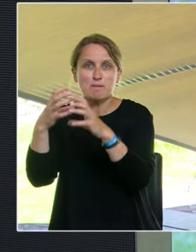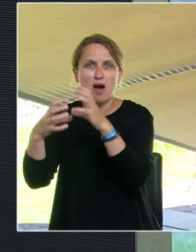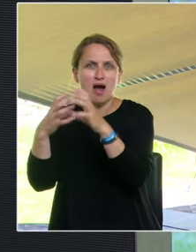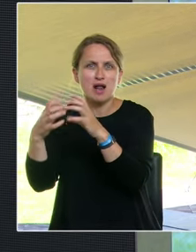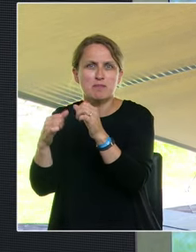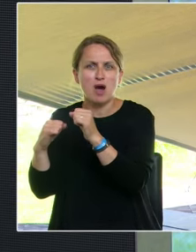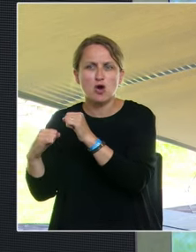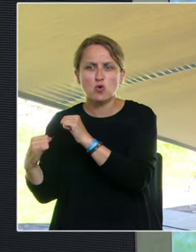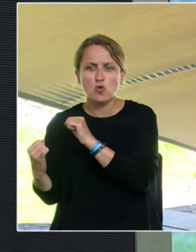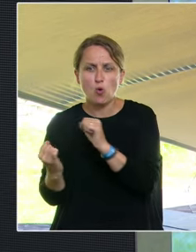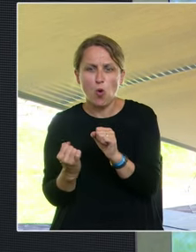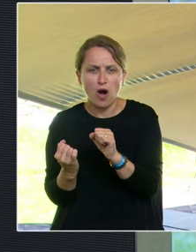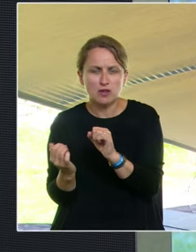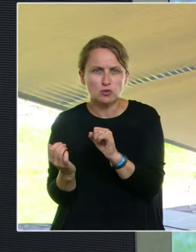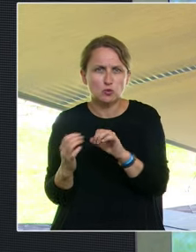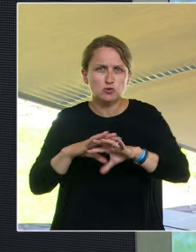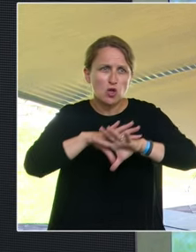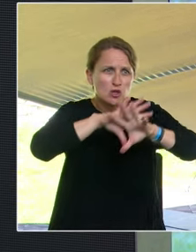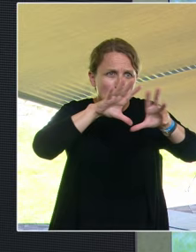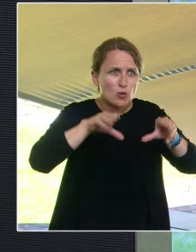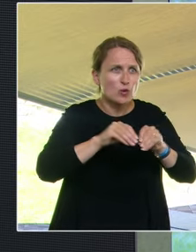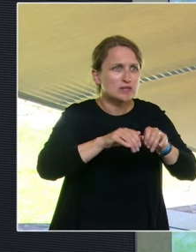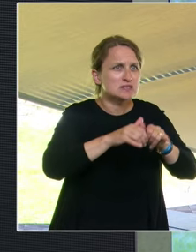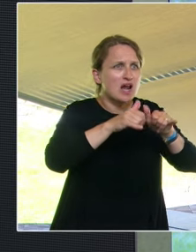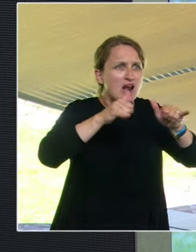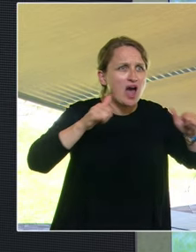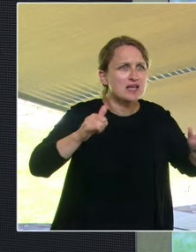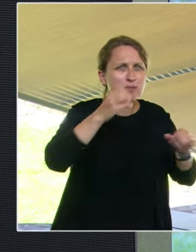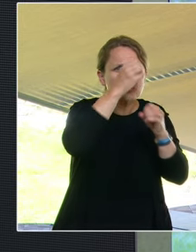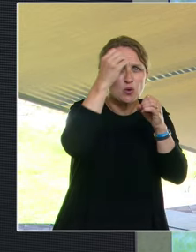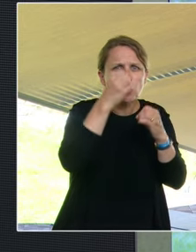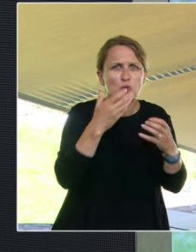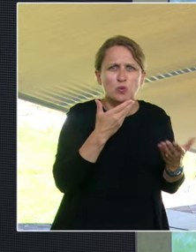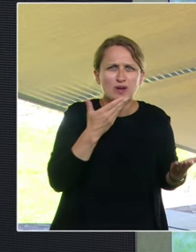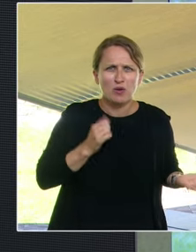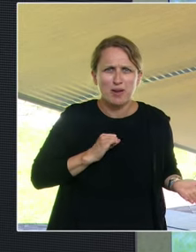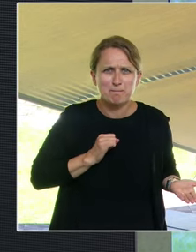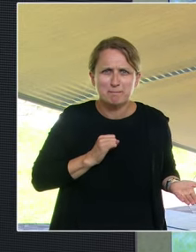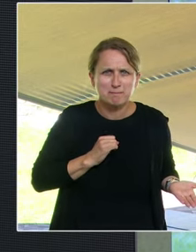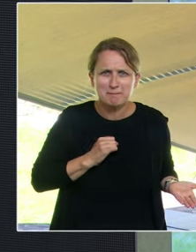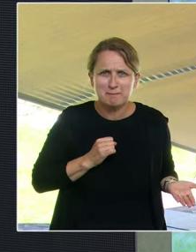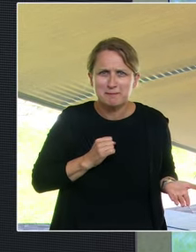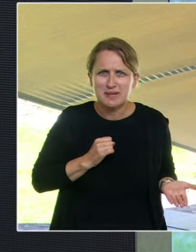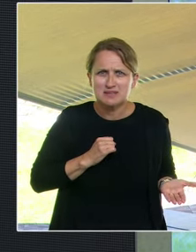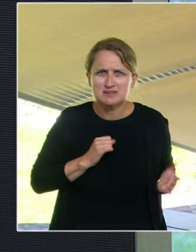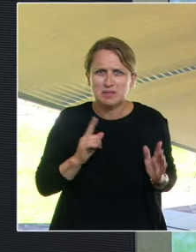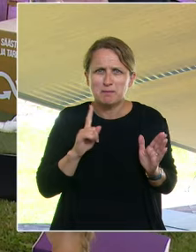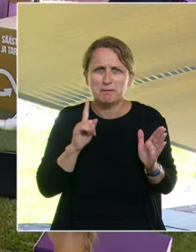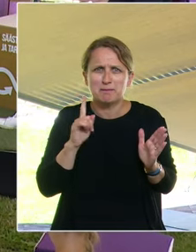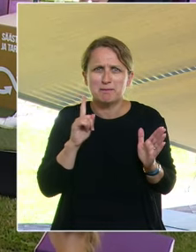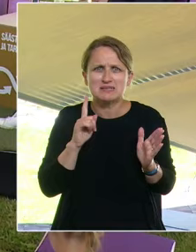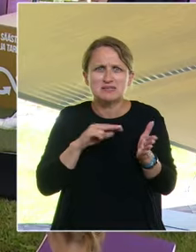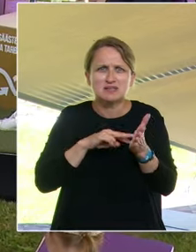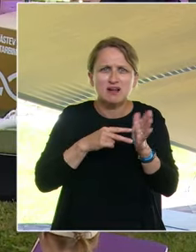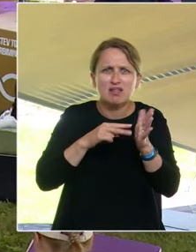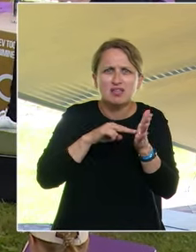our mainstream culture? And why are those key sort of, let's say,